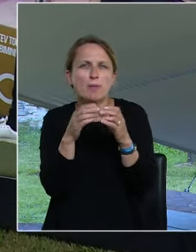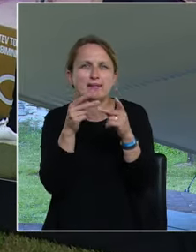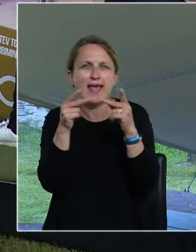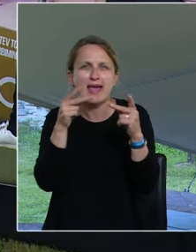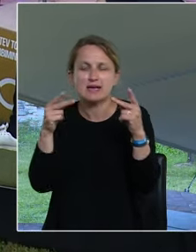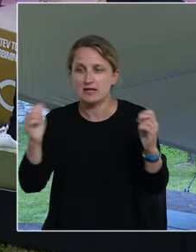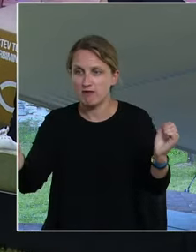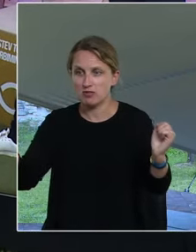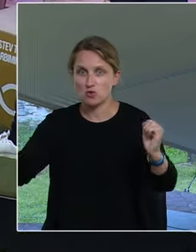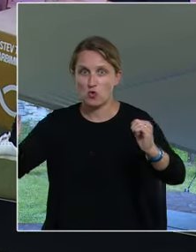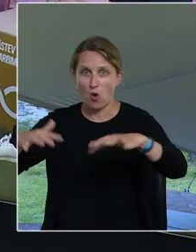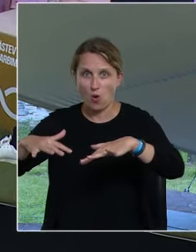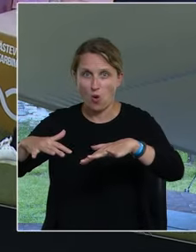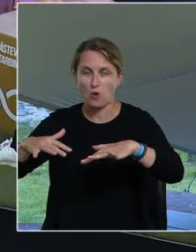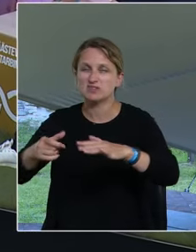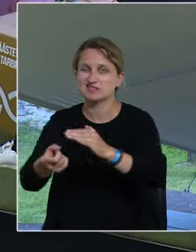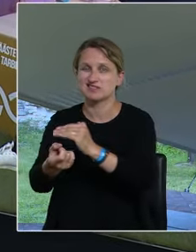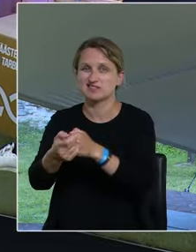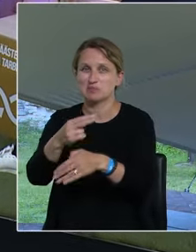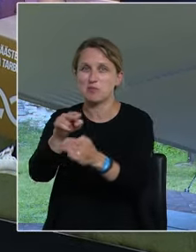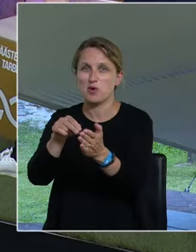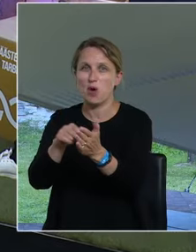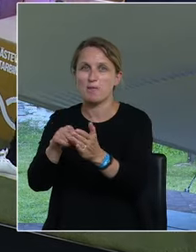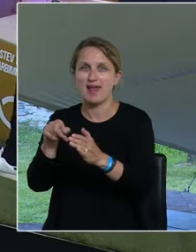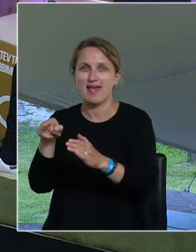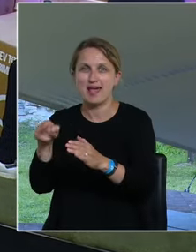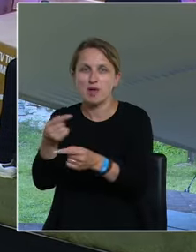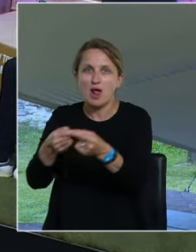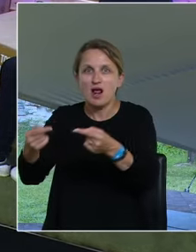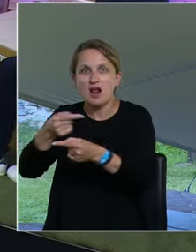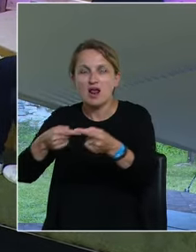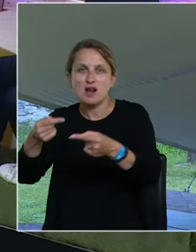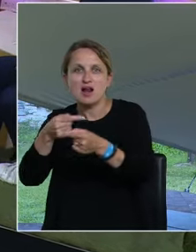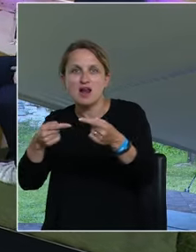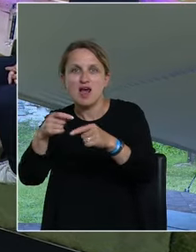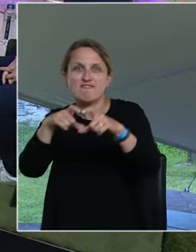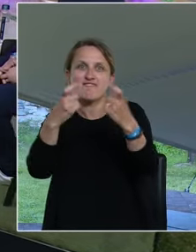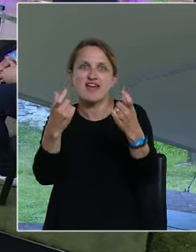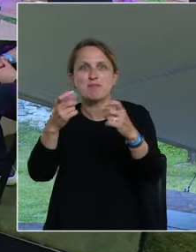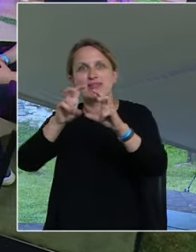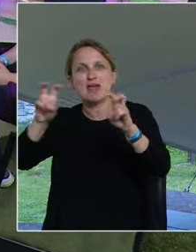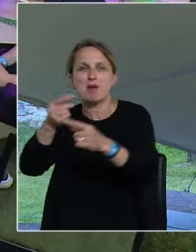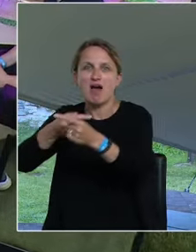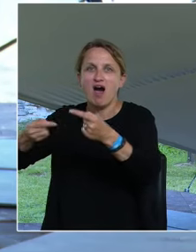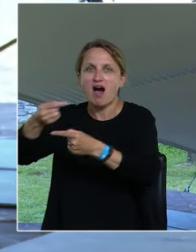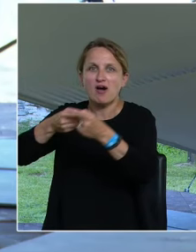there together. That poses problems. Everyone's freely moving around, talking to each other, but also a person